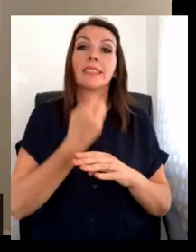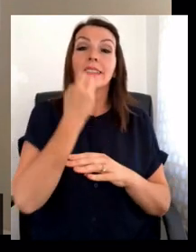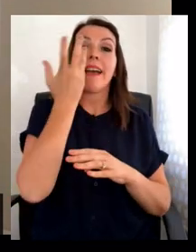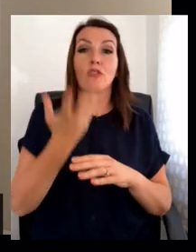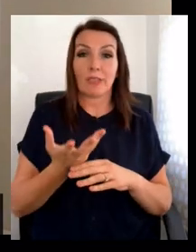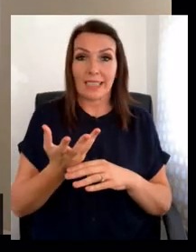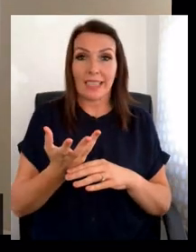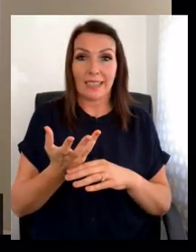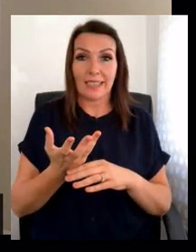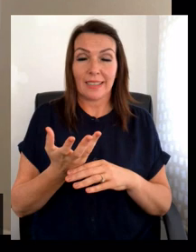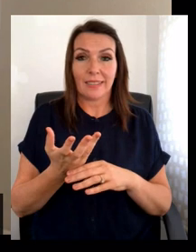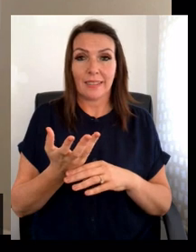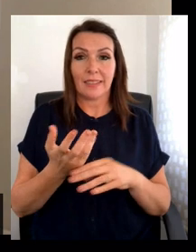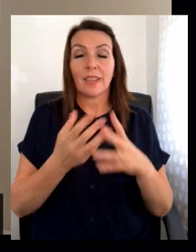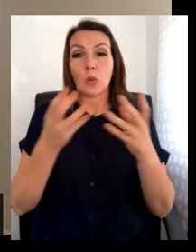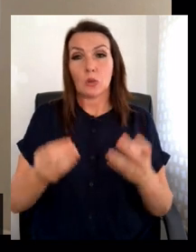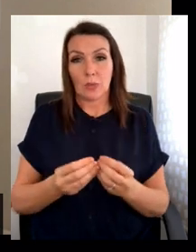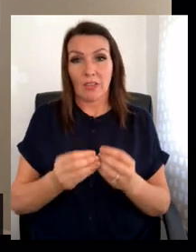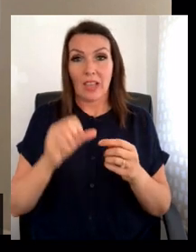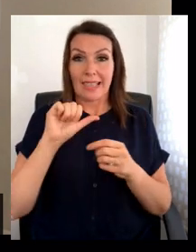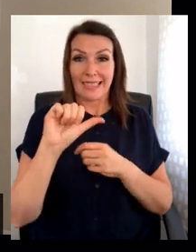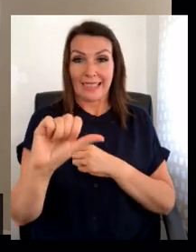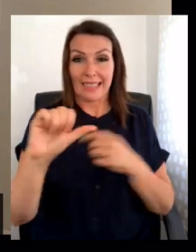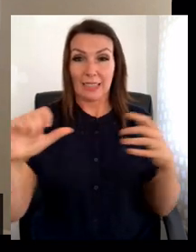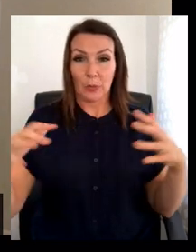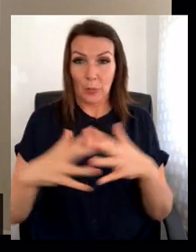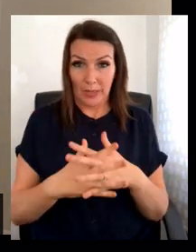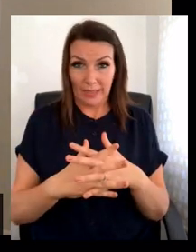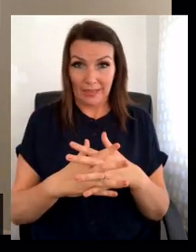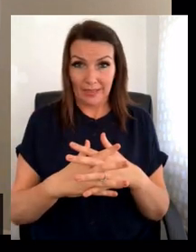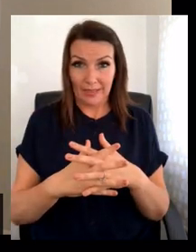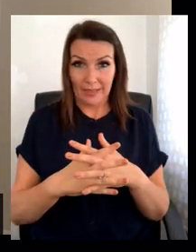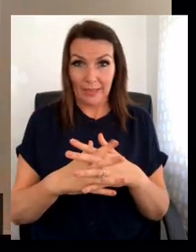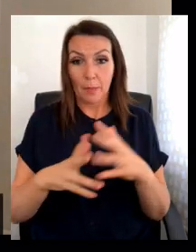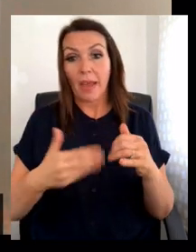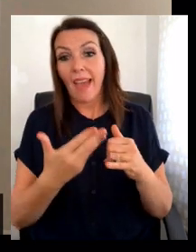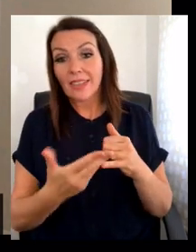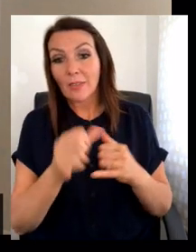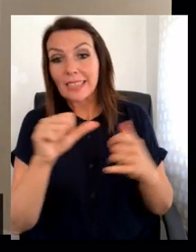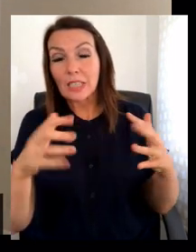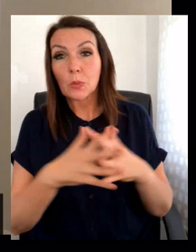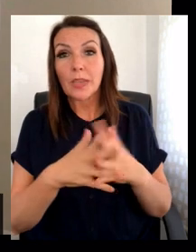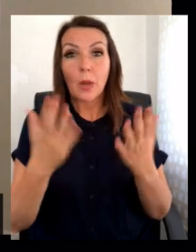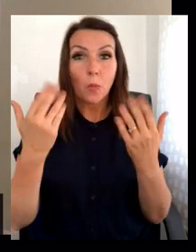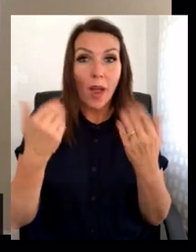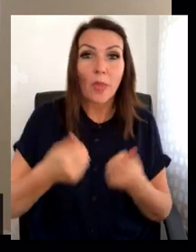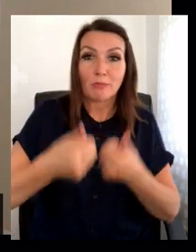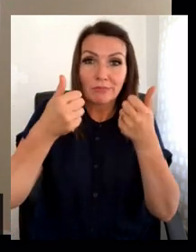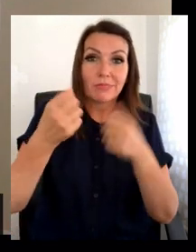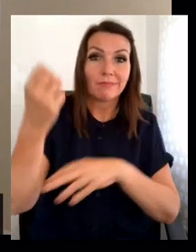doing it for 6 weeks. By the end of the 6 weeks, it was good weather, and I just felt like people needed to be outside, not at their